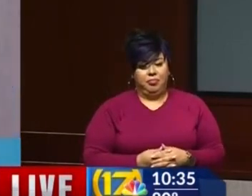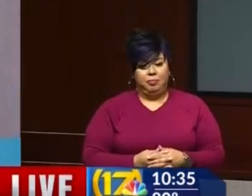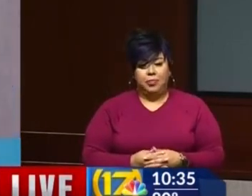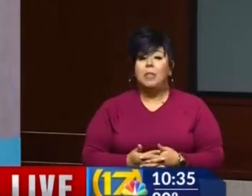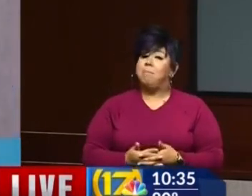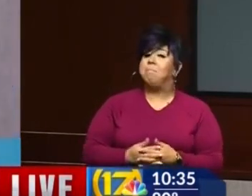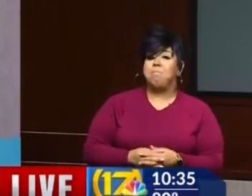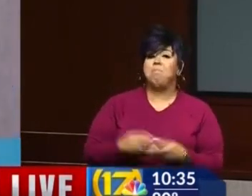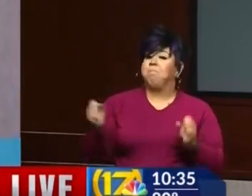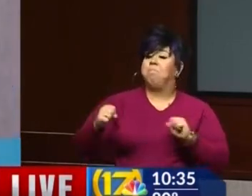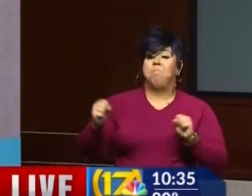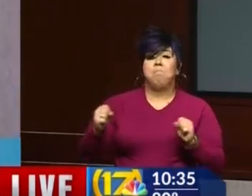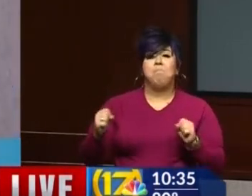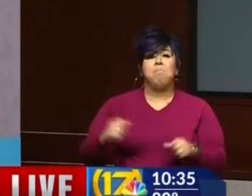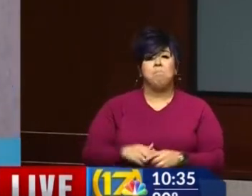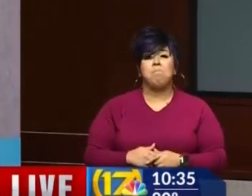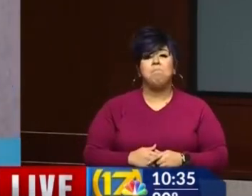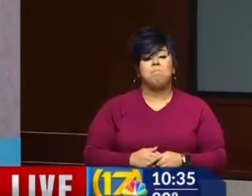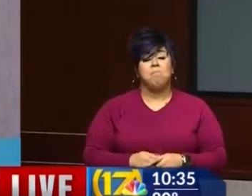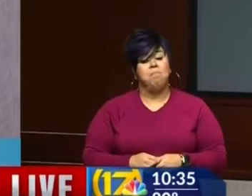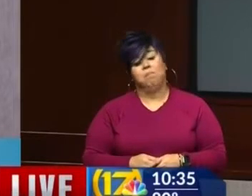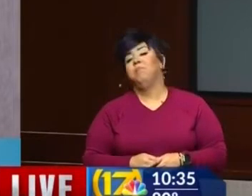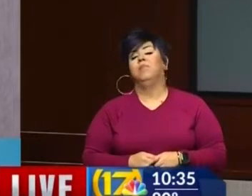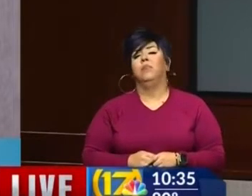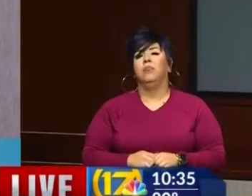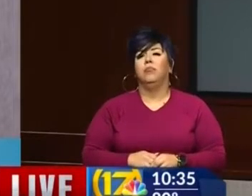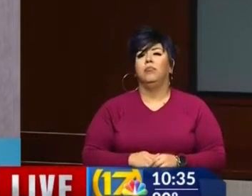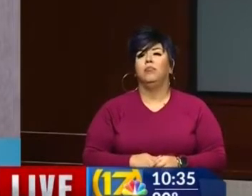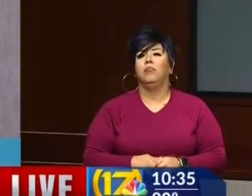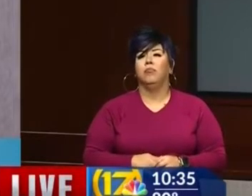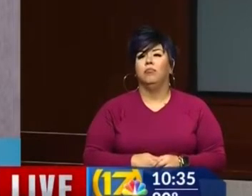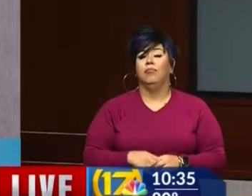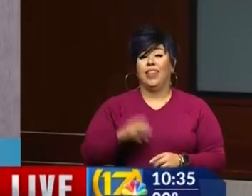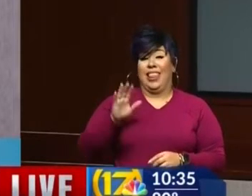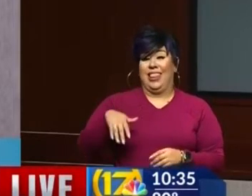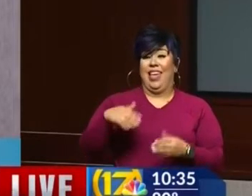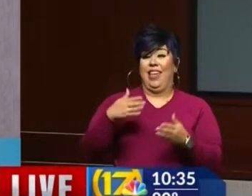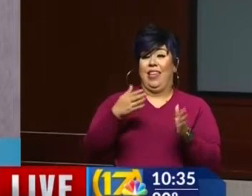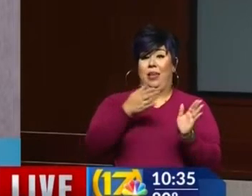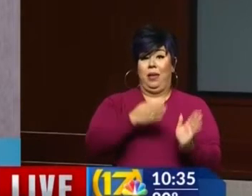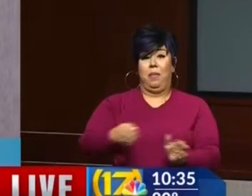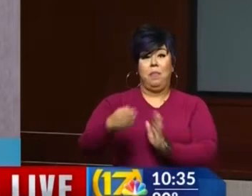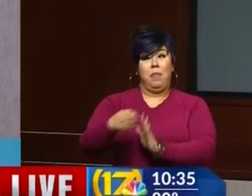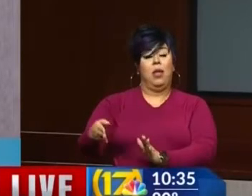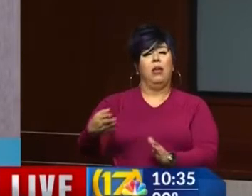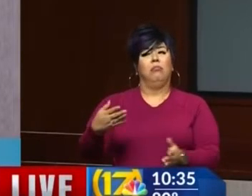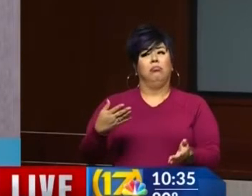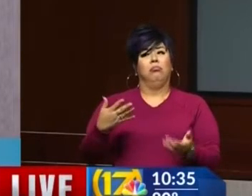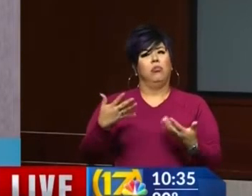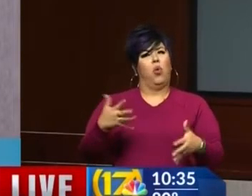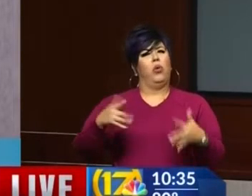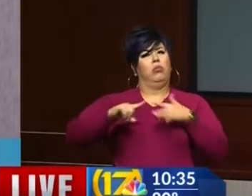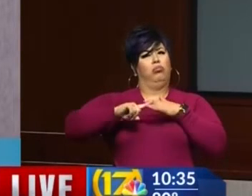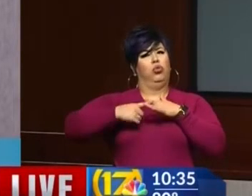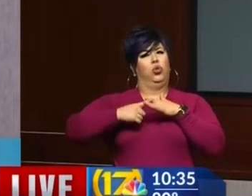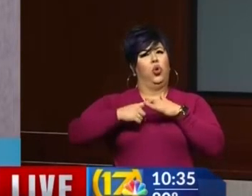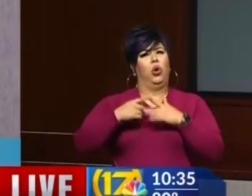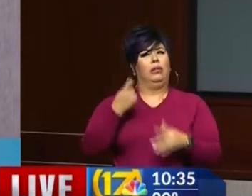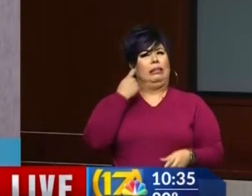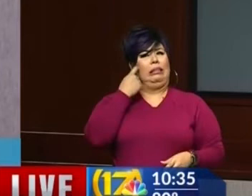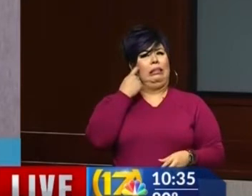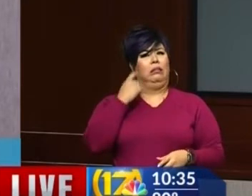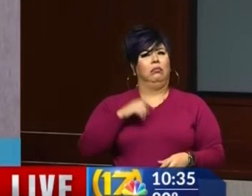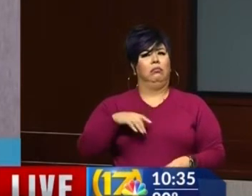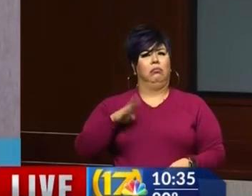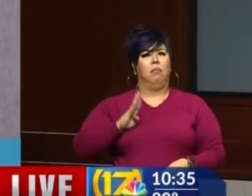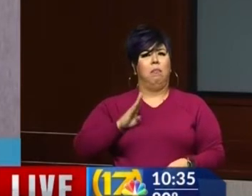Yes, there is. You saw part of that plan exercised and implemented at the Board of Supervisors